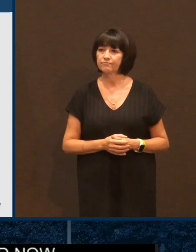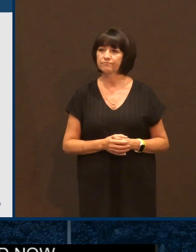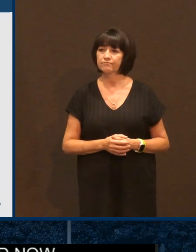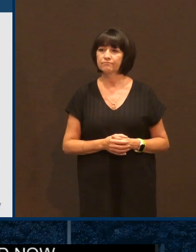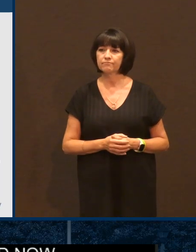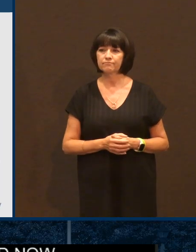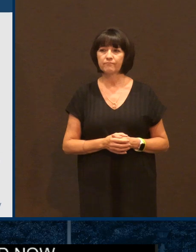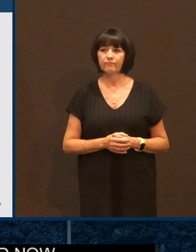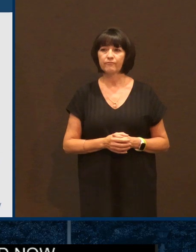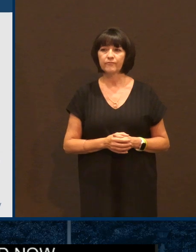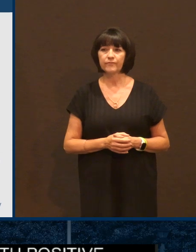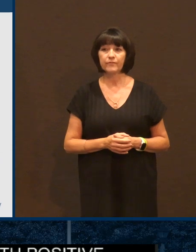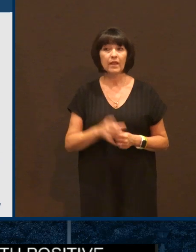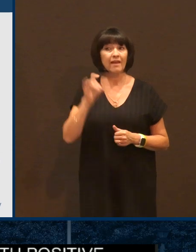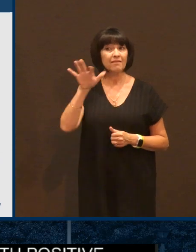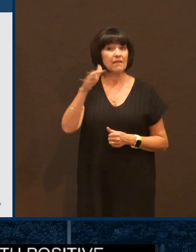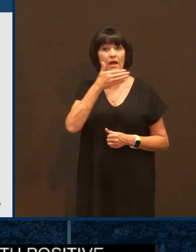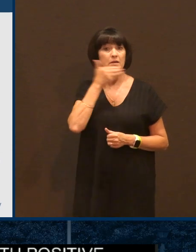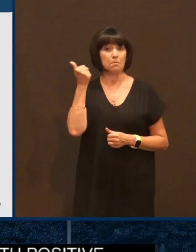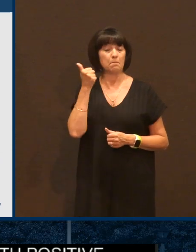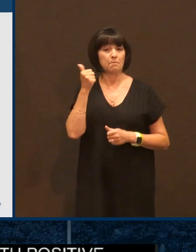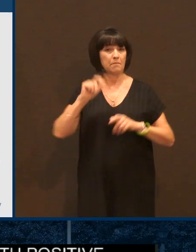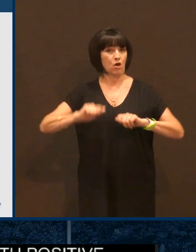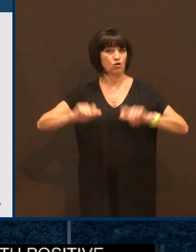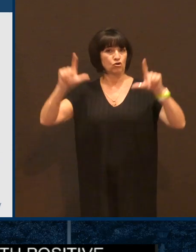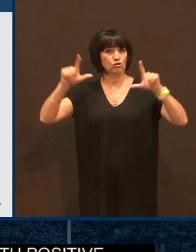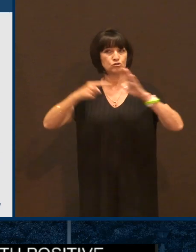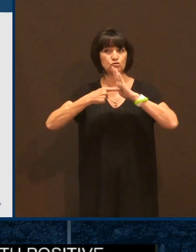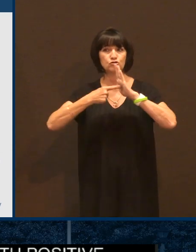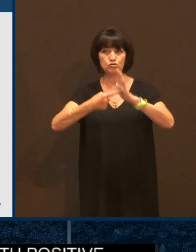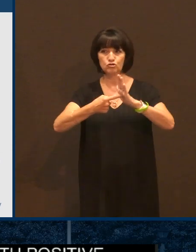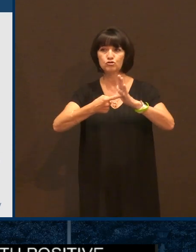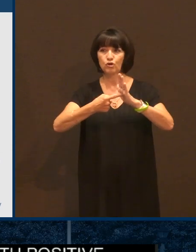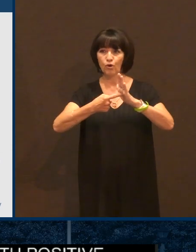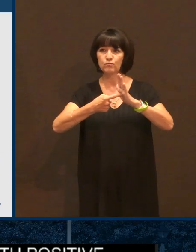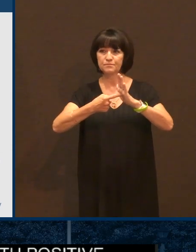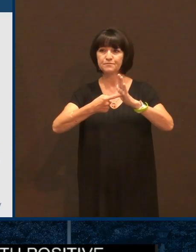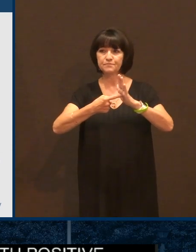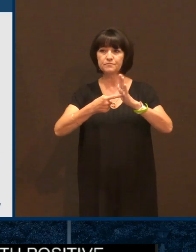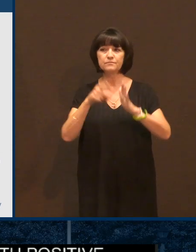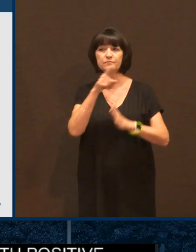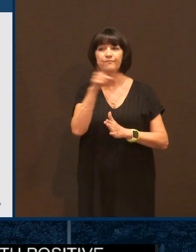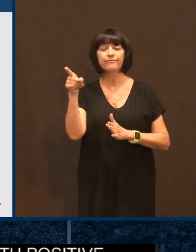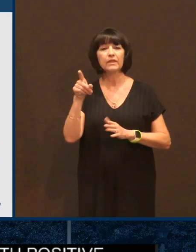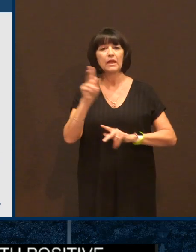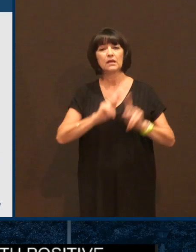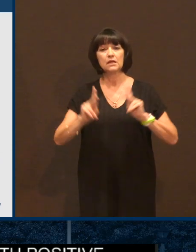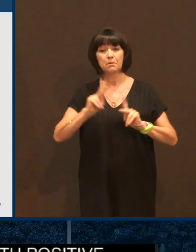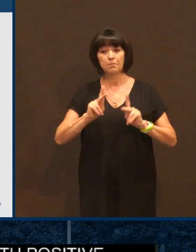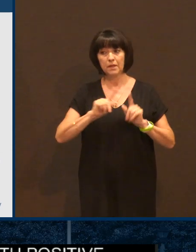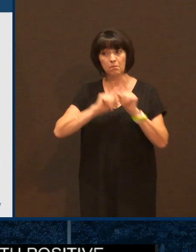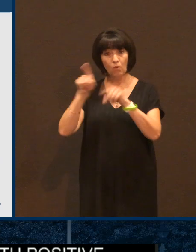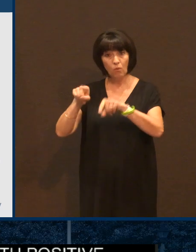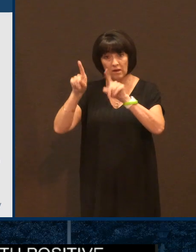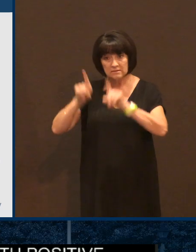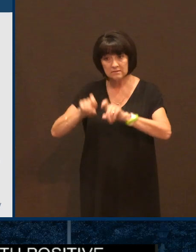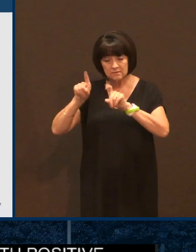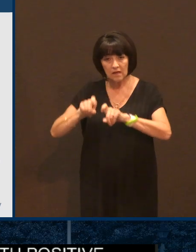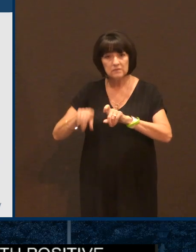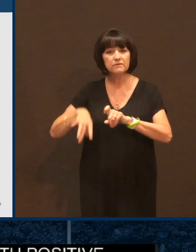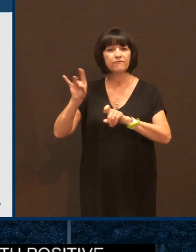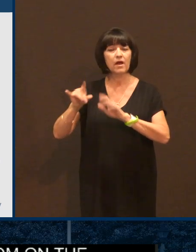the bottom of the right. Here's a blown up version of the percent persons who've tested positive going back